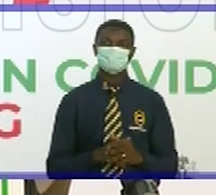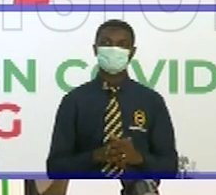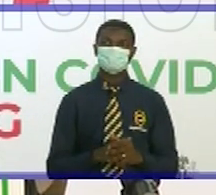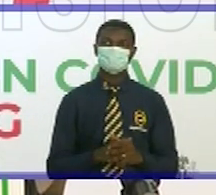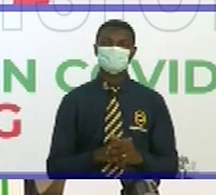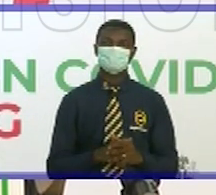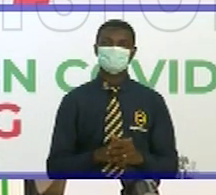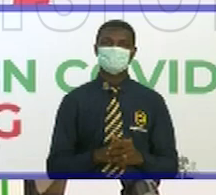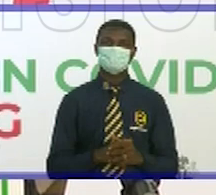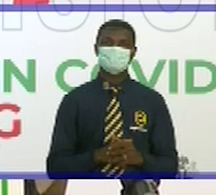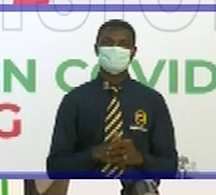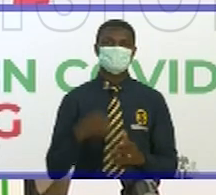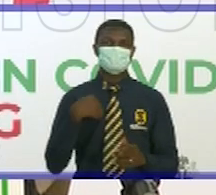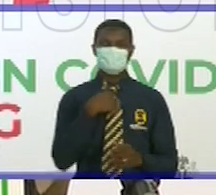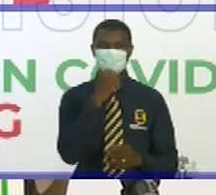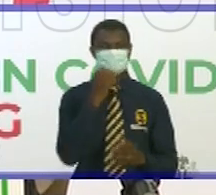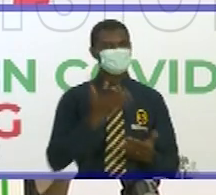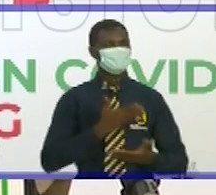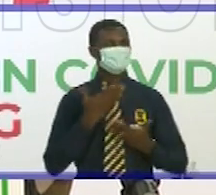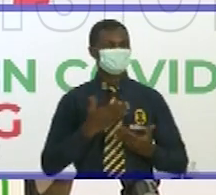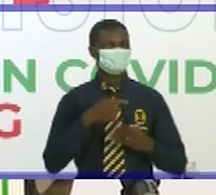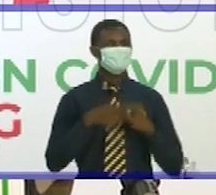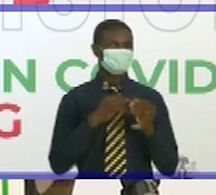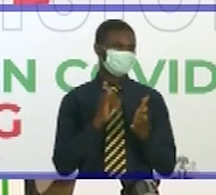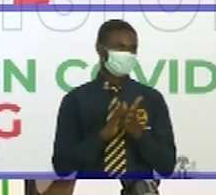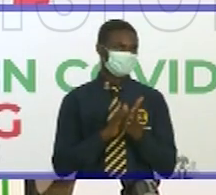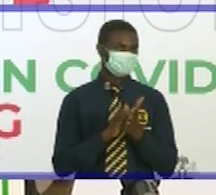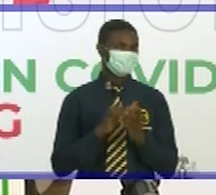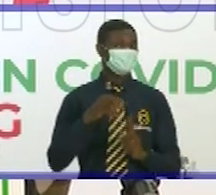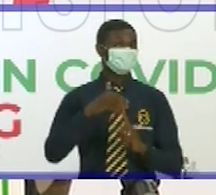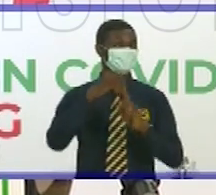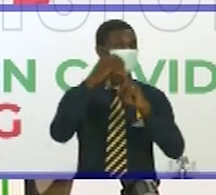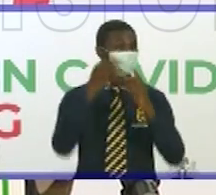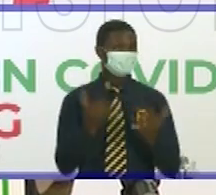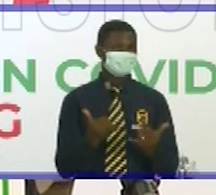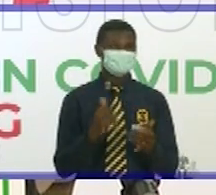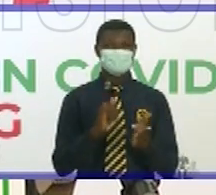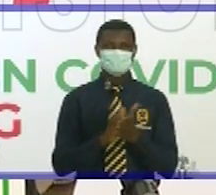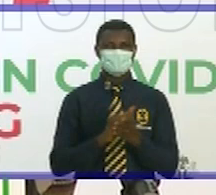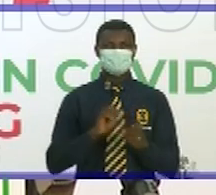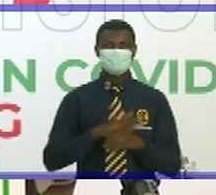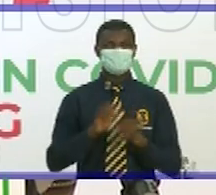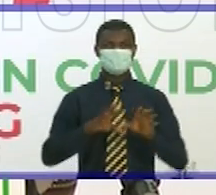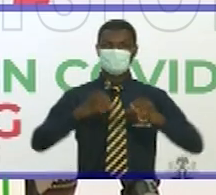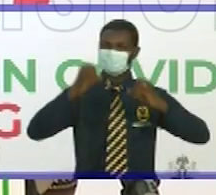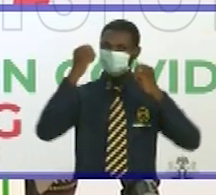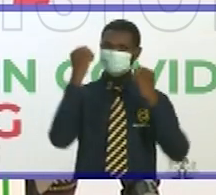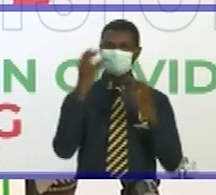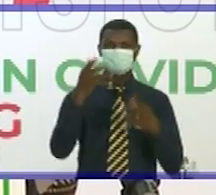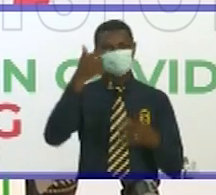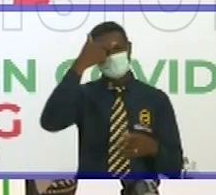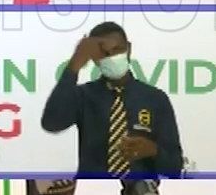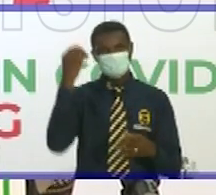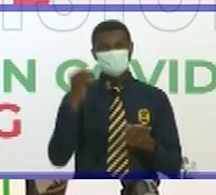nkan to se wa lanu ni pe ki se ru asiko yi tori pe awon dokita to wa nle